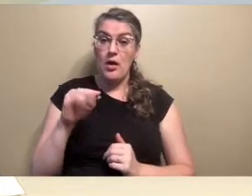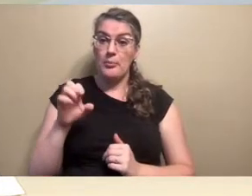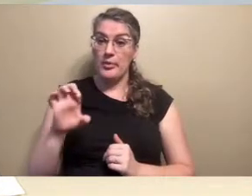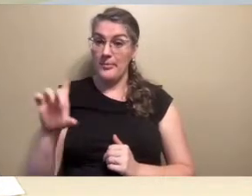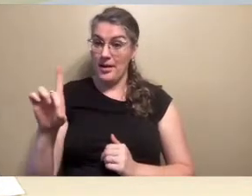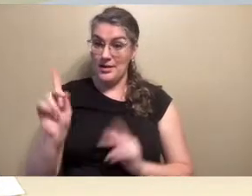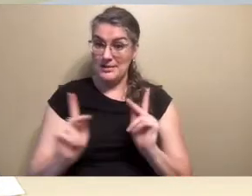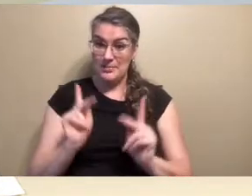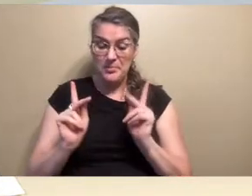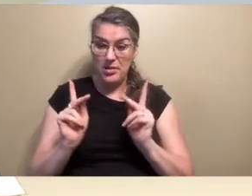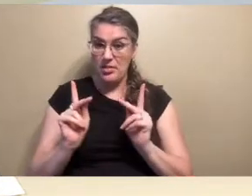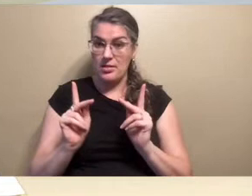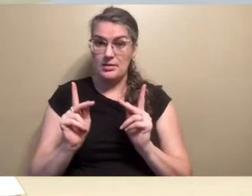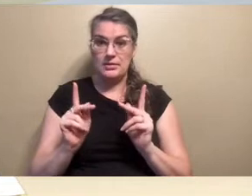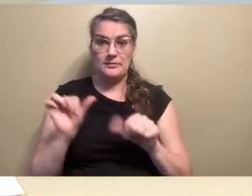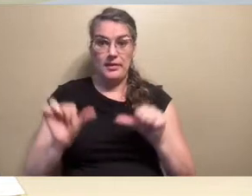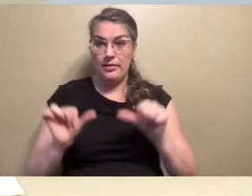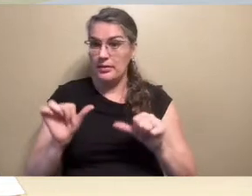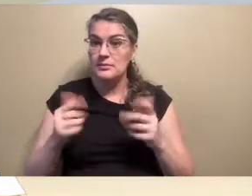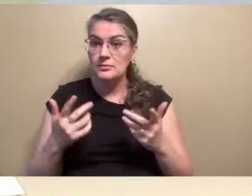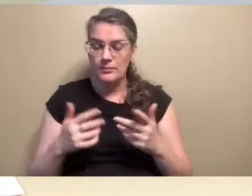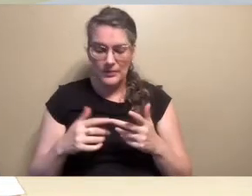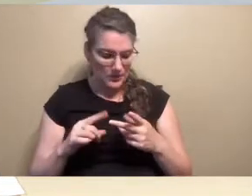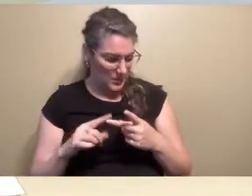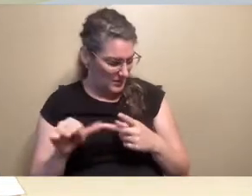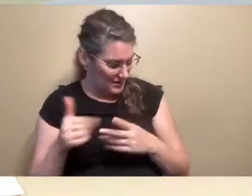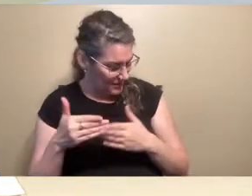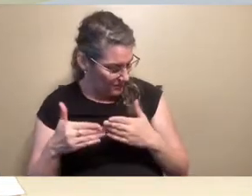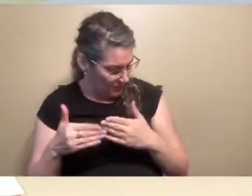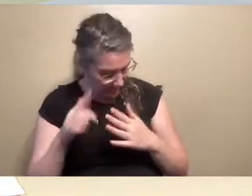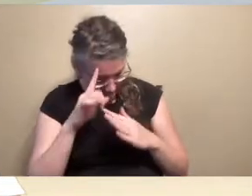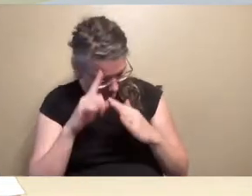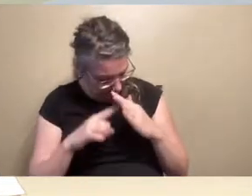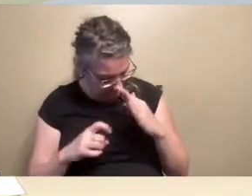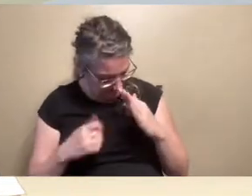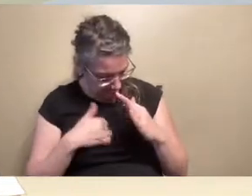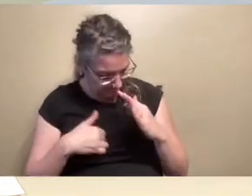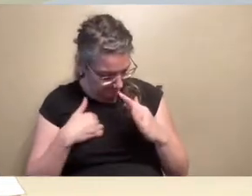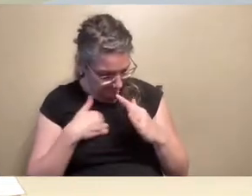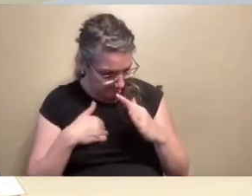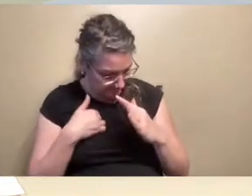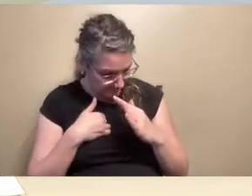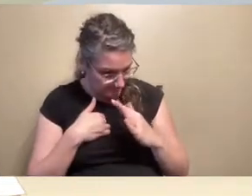And I'm trying to remember the other part of your question, Louise. Sorry. And but